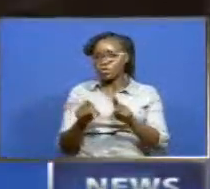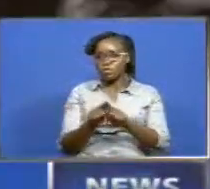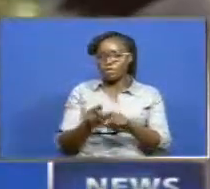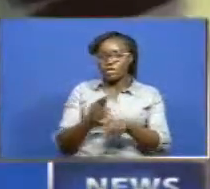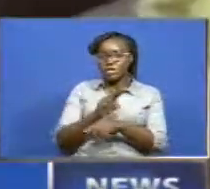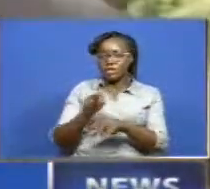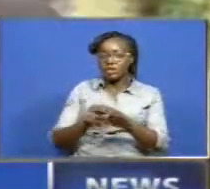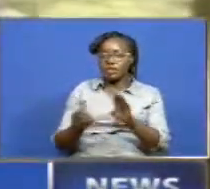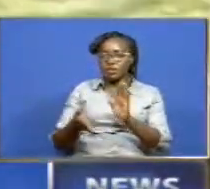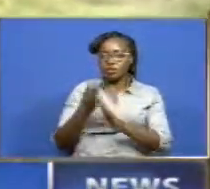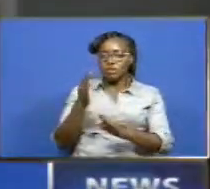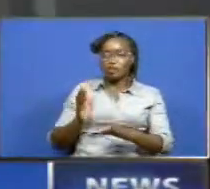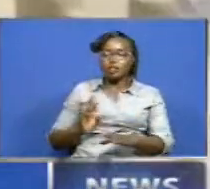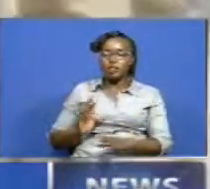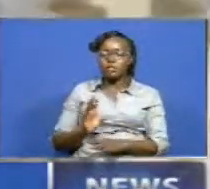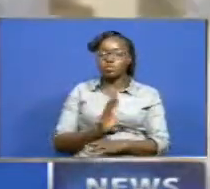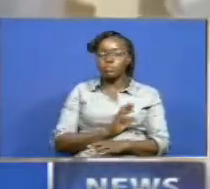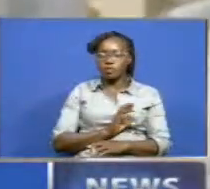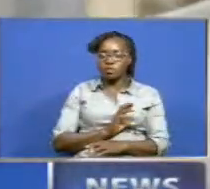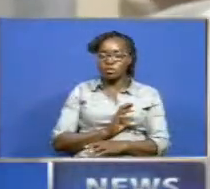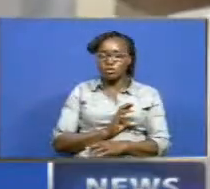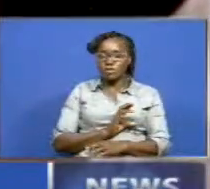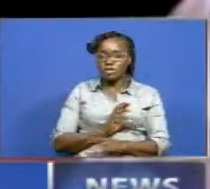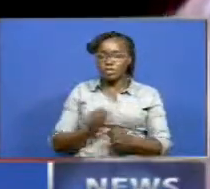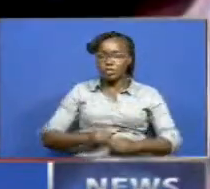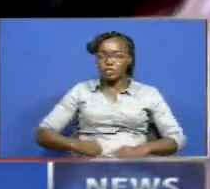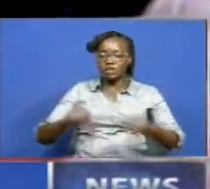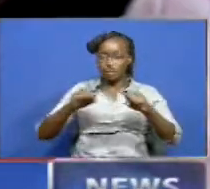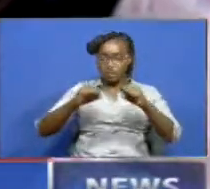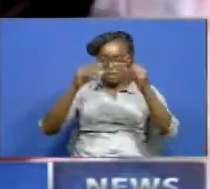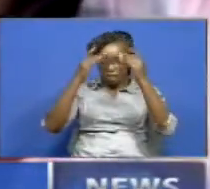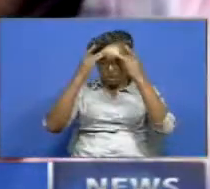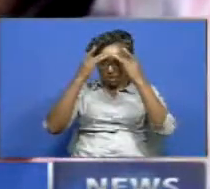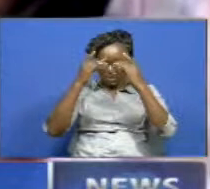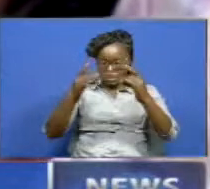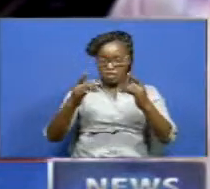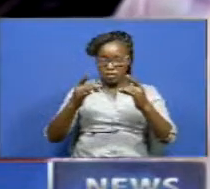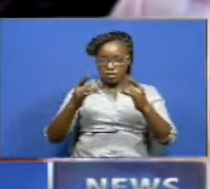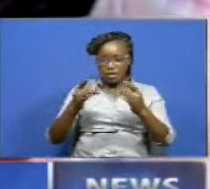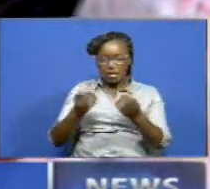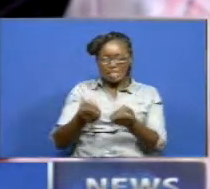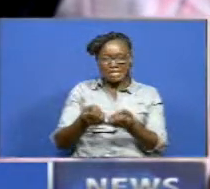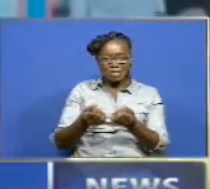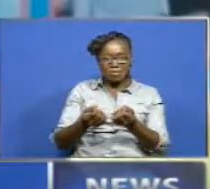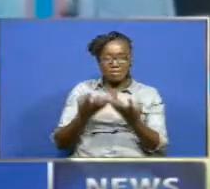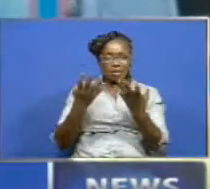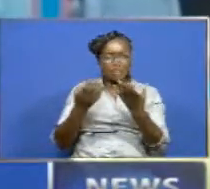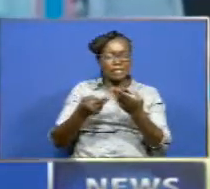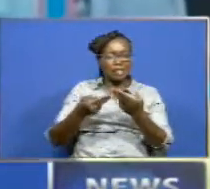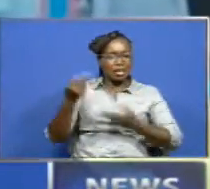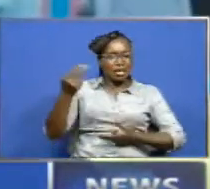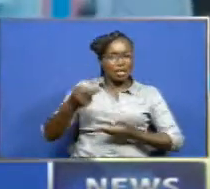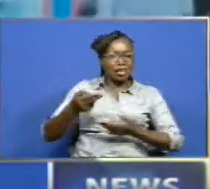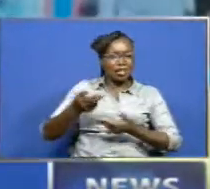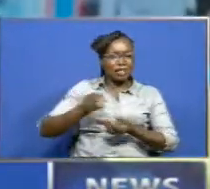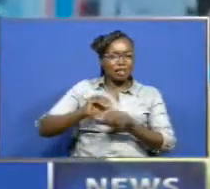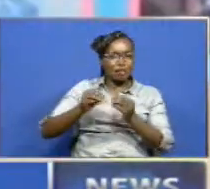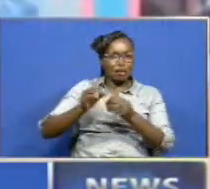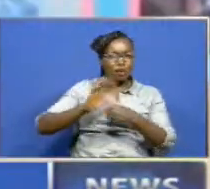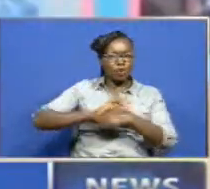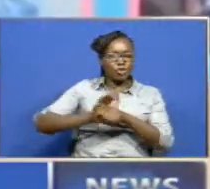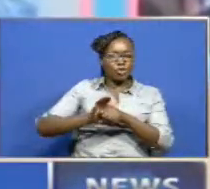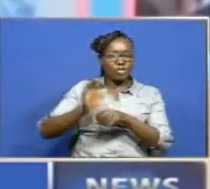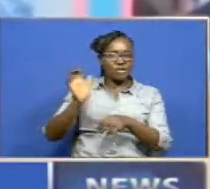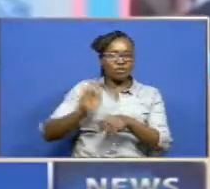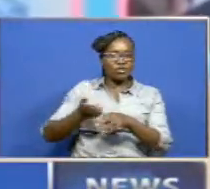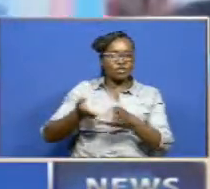National Emergency Response Committee chair, said the decision was prompted by the huge surge in COVID-19 infections and deaths in